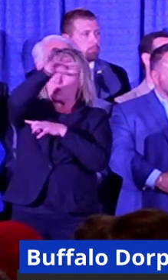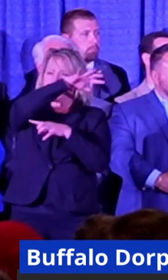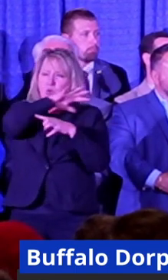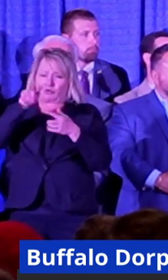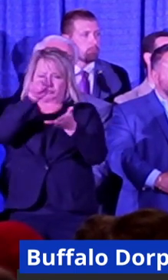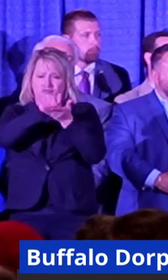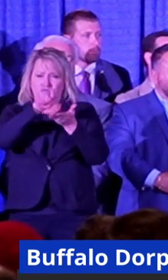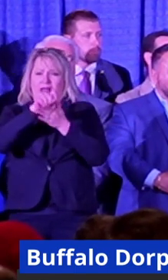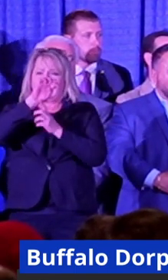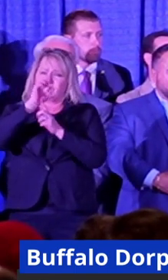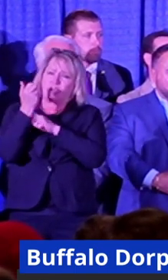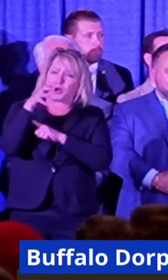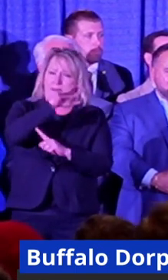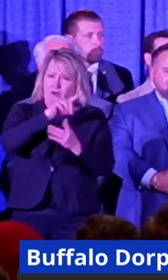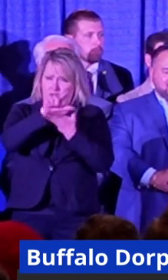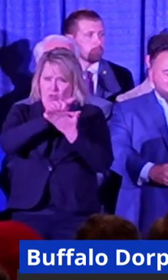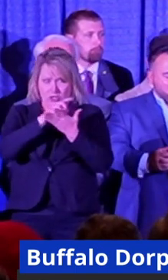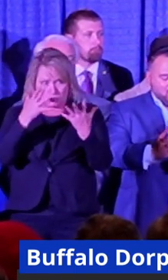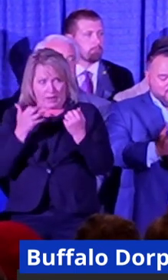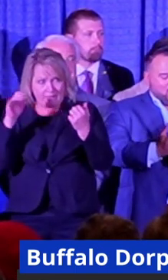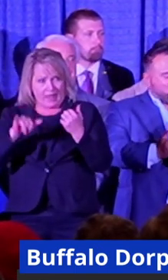environmental laws. Is that what you want?